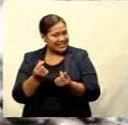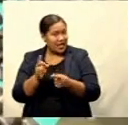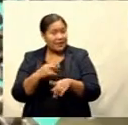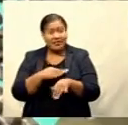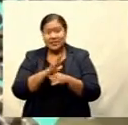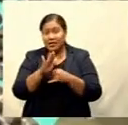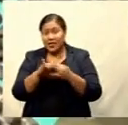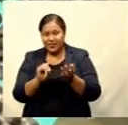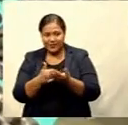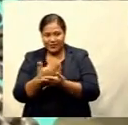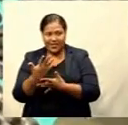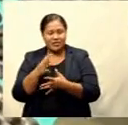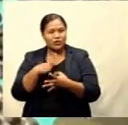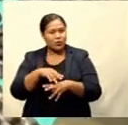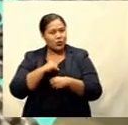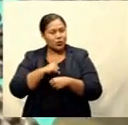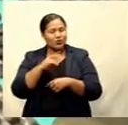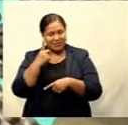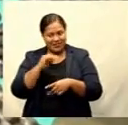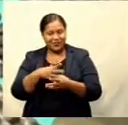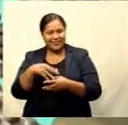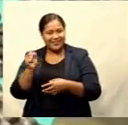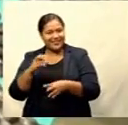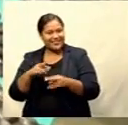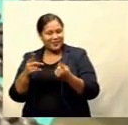she's determined to take something home.